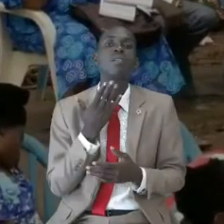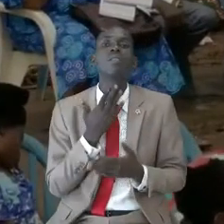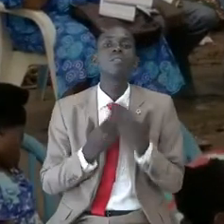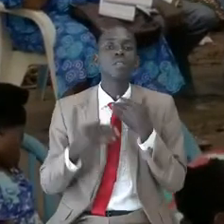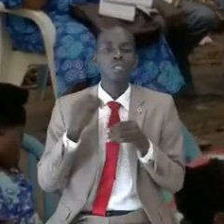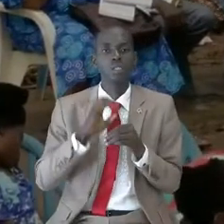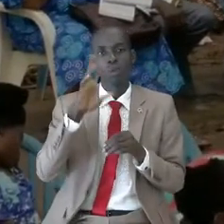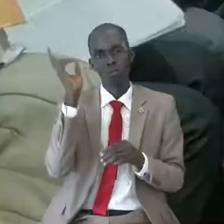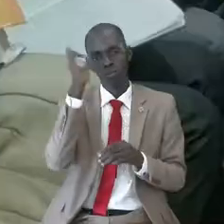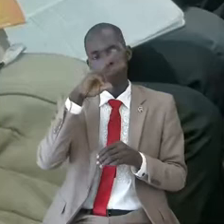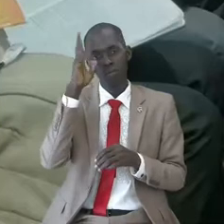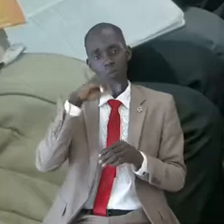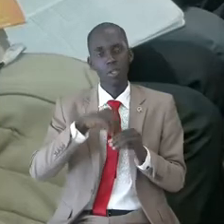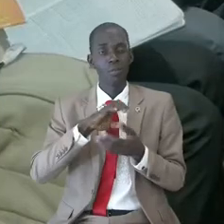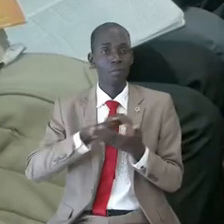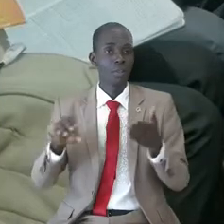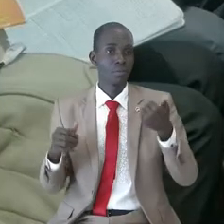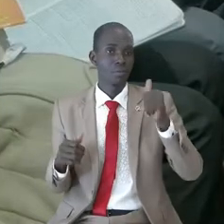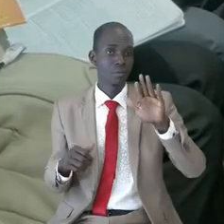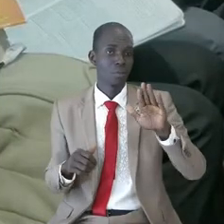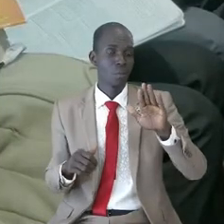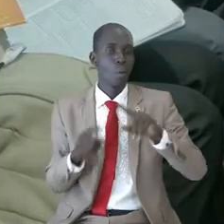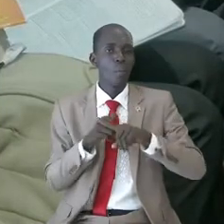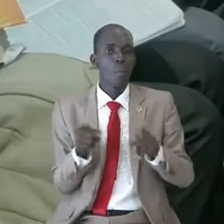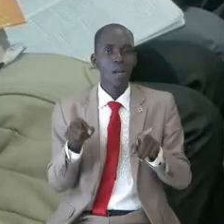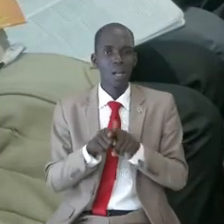in verse 15, but